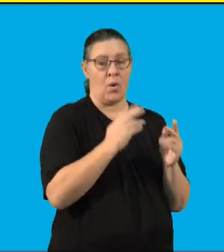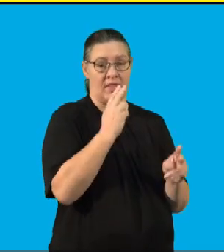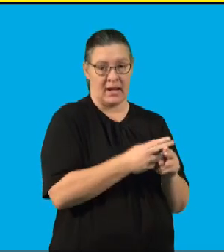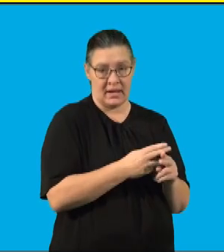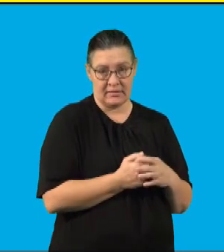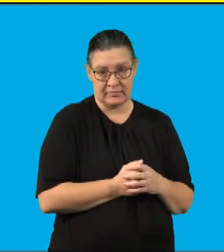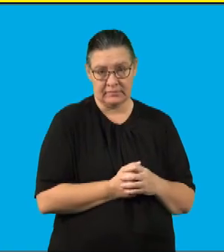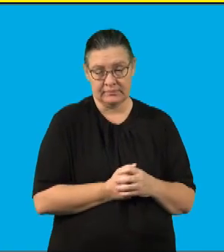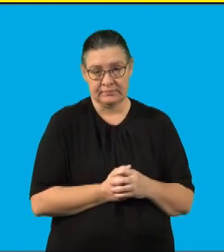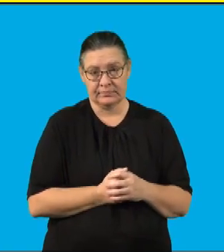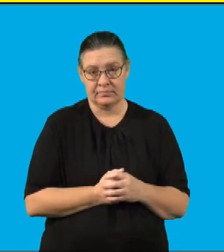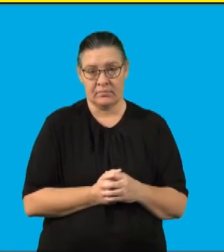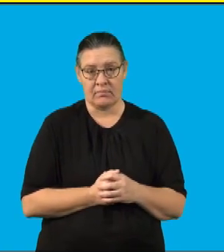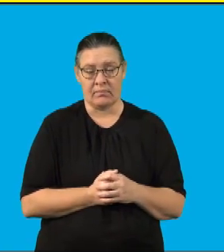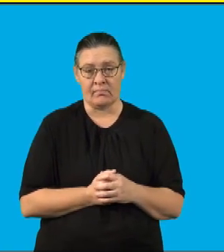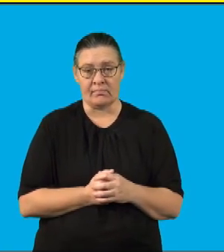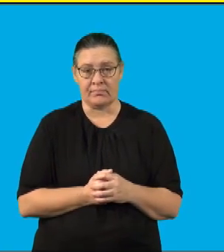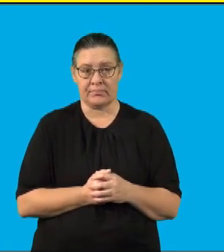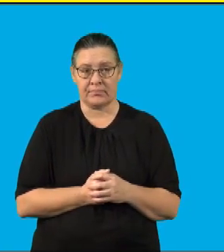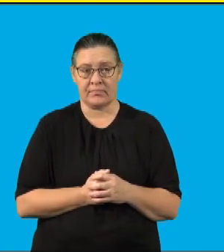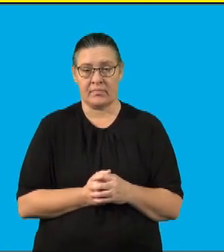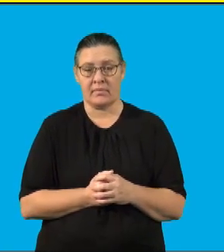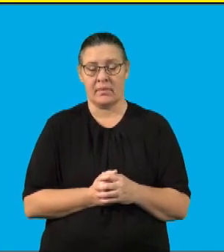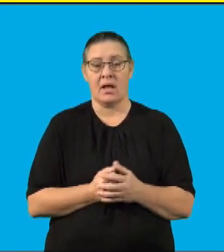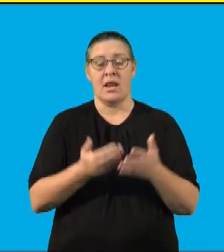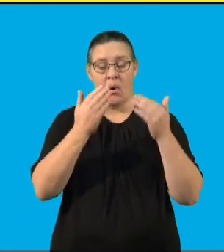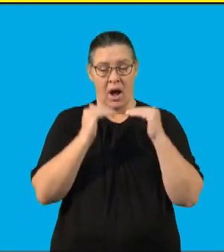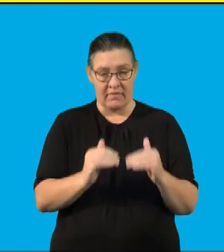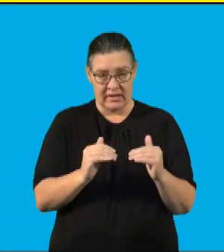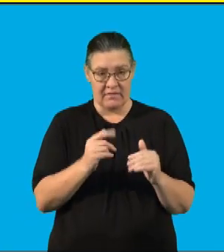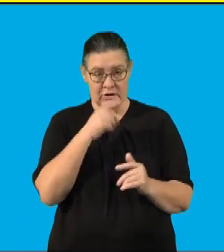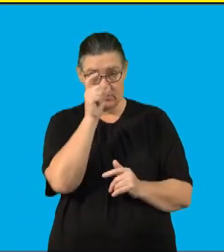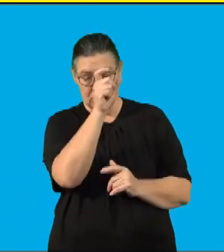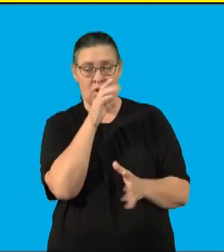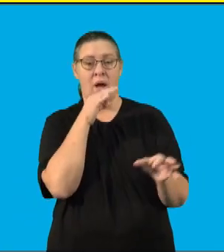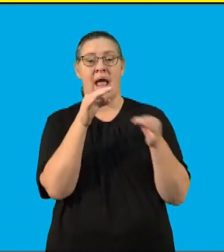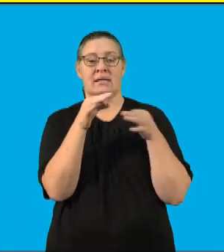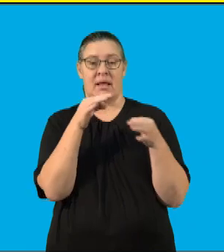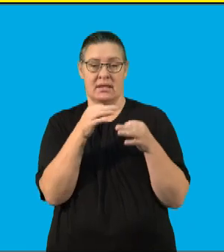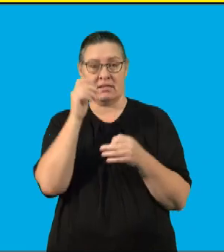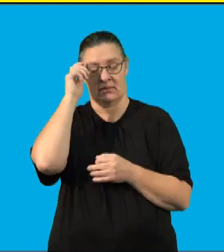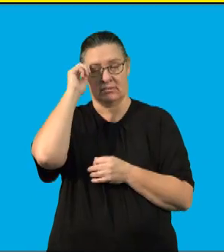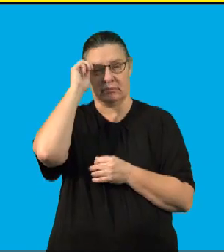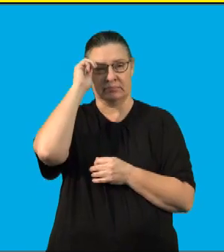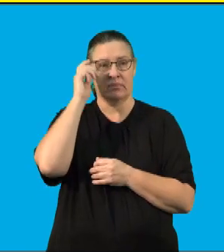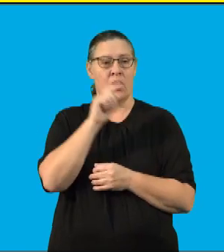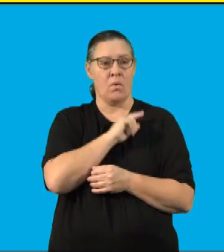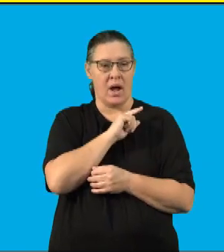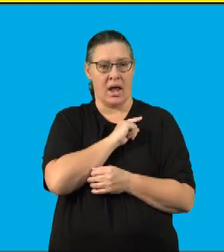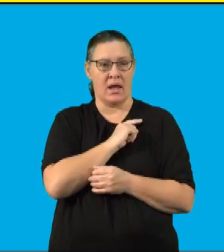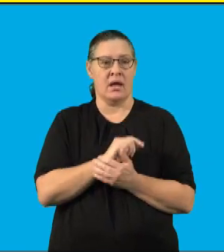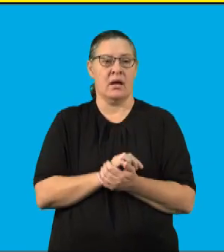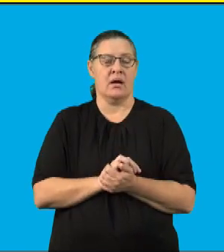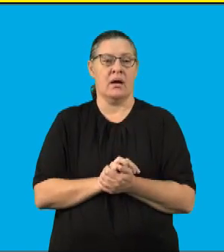Remember they said, write down only higher than, lower than, or equal to. Then after we explain our answer. So it is lower